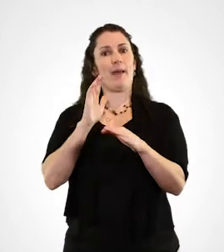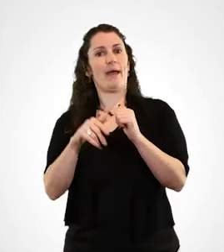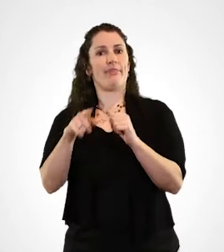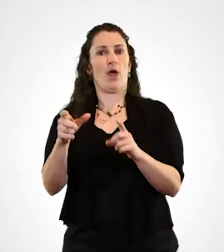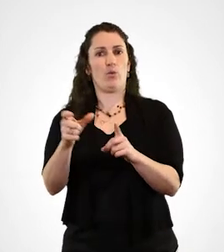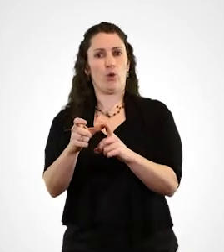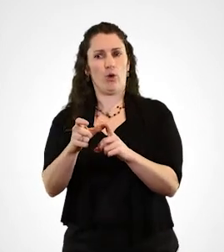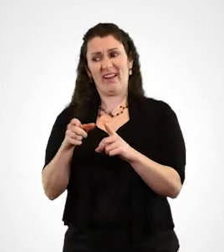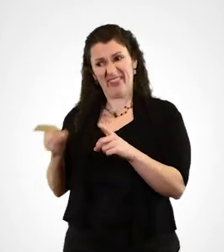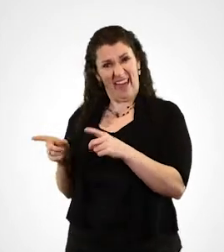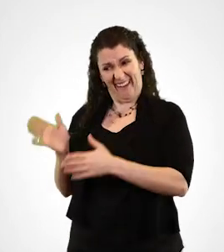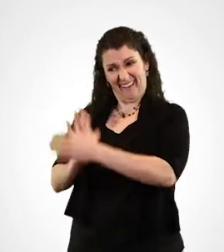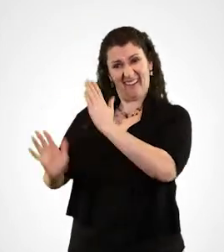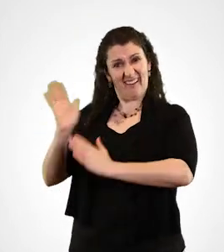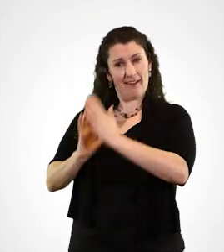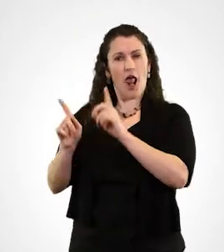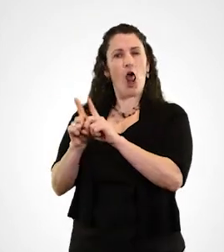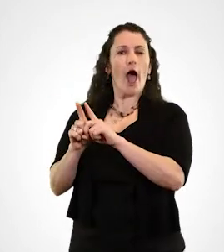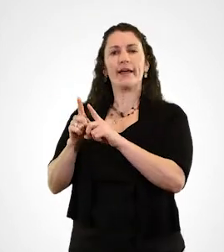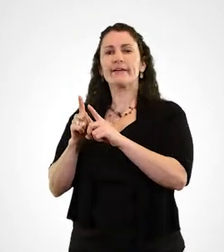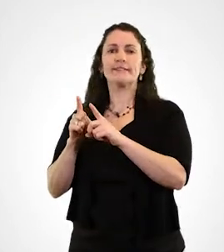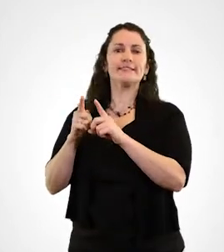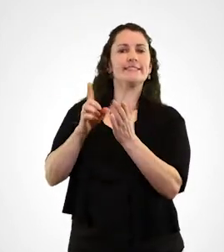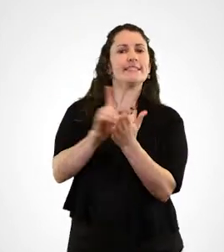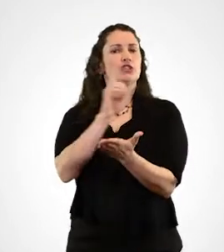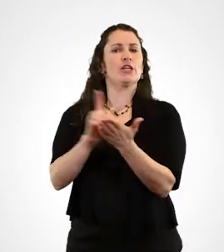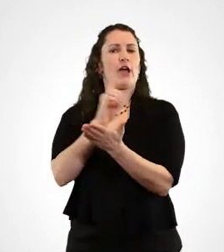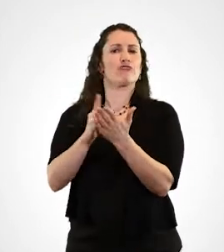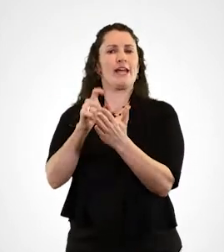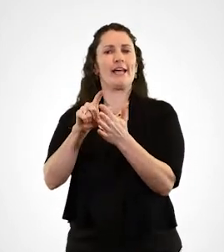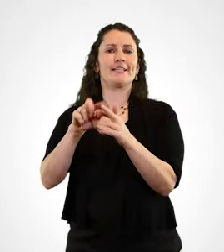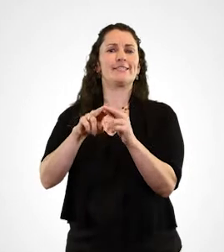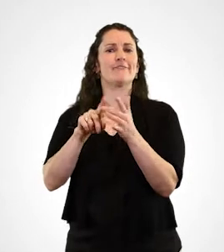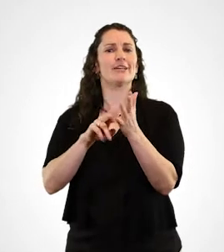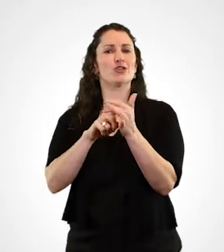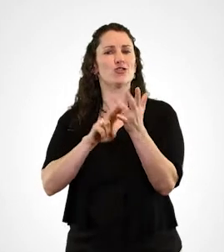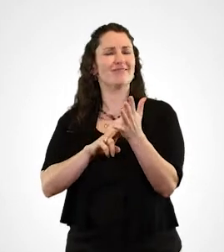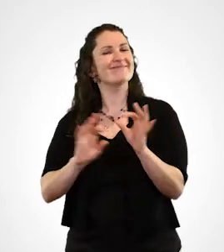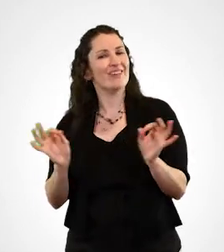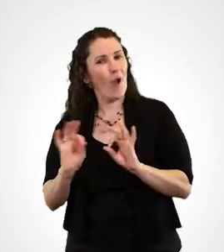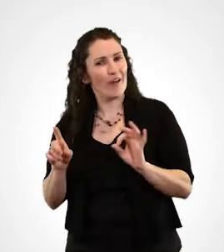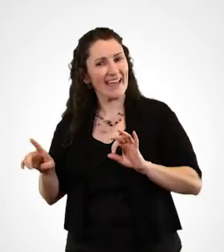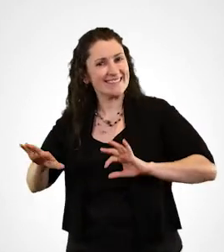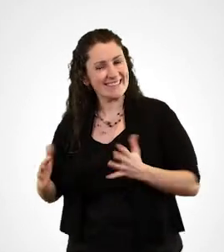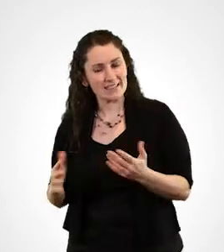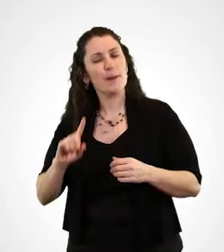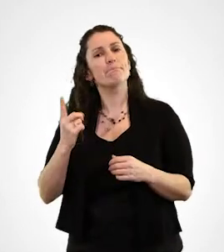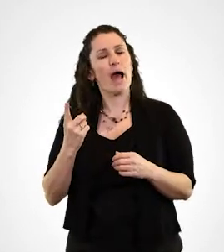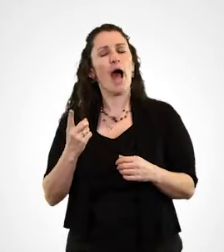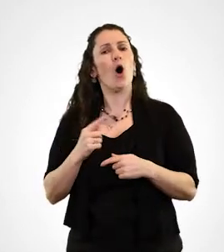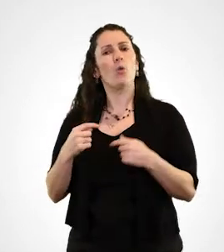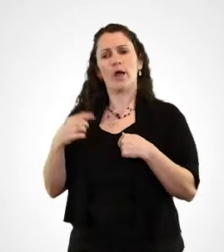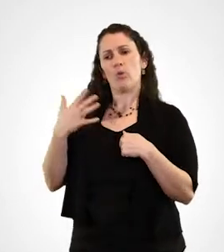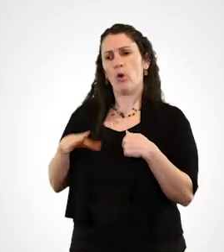give us the dictionary definitions? No. We didn't want the dictionary definitions. We didn't want them to give us